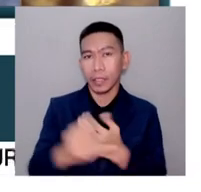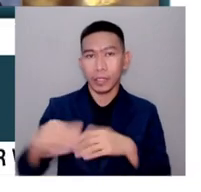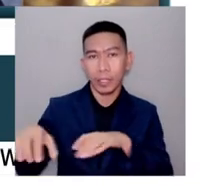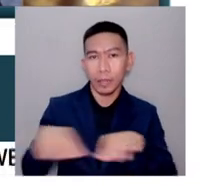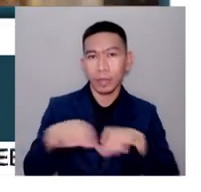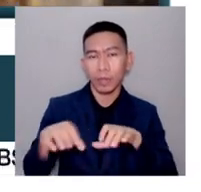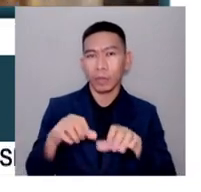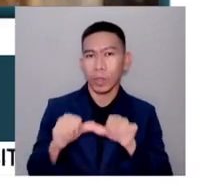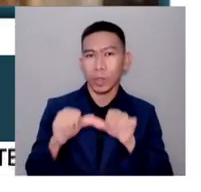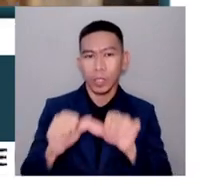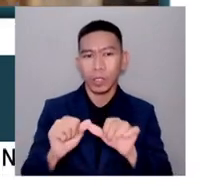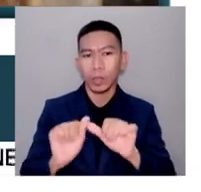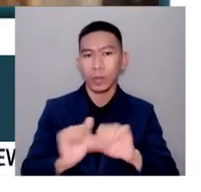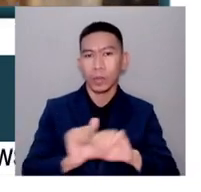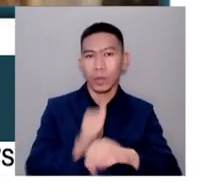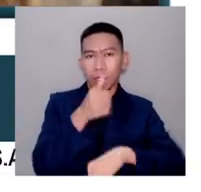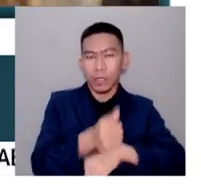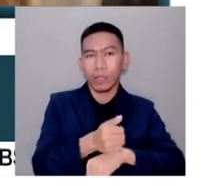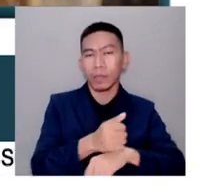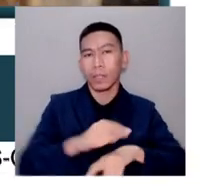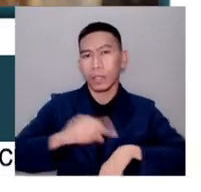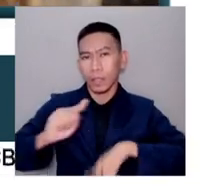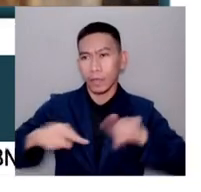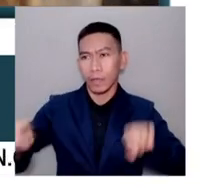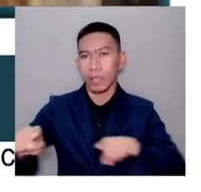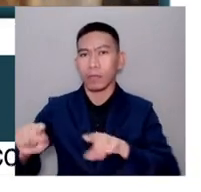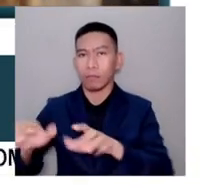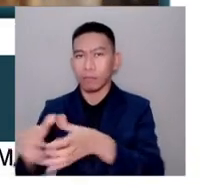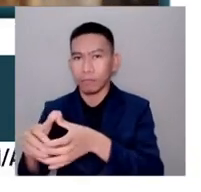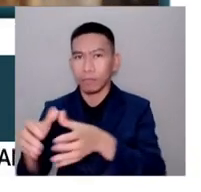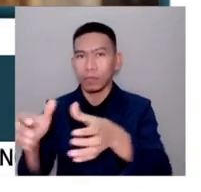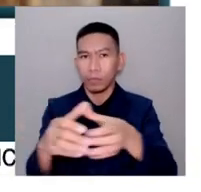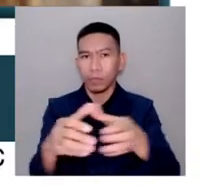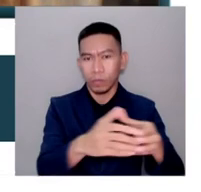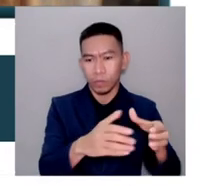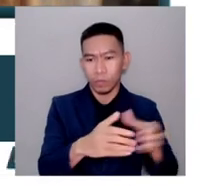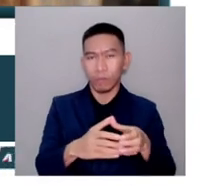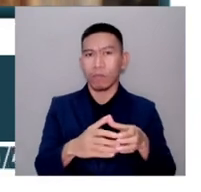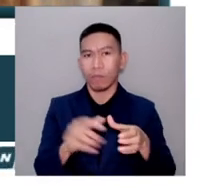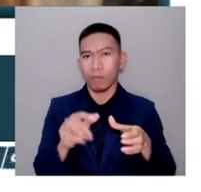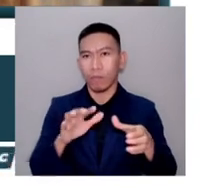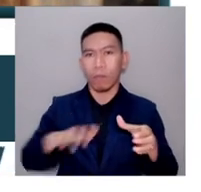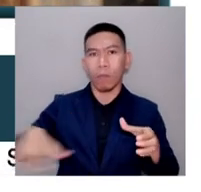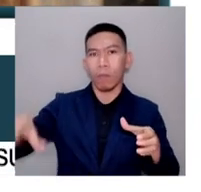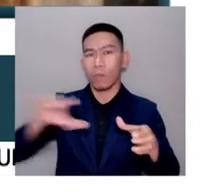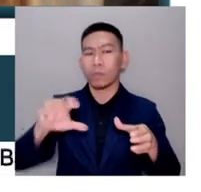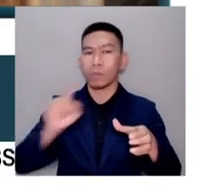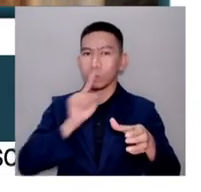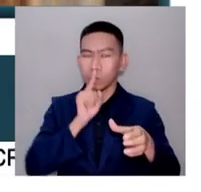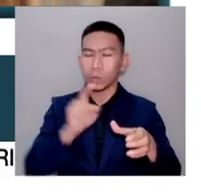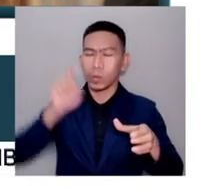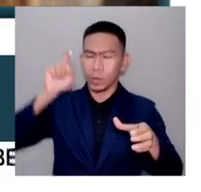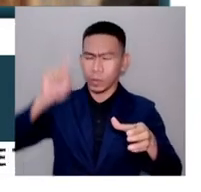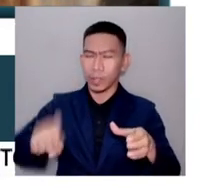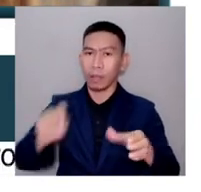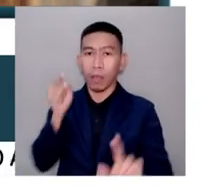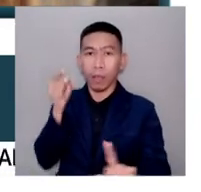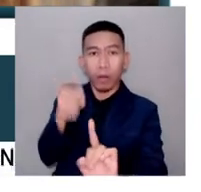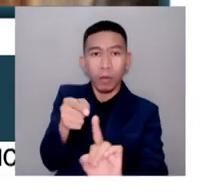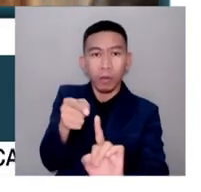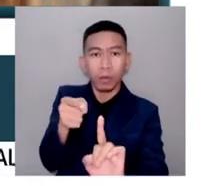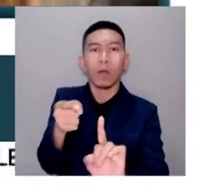pag-oorganisa ng iba't ibang mga partido at kilusan on the ground to indeed make our democracy more